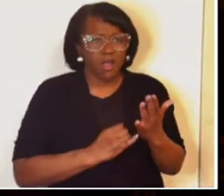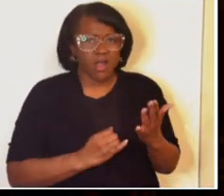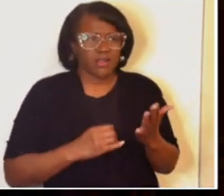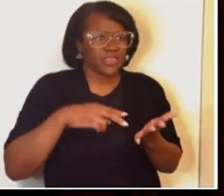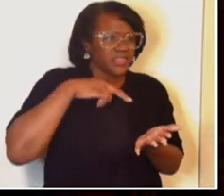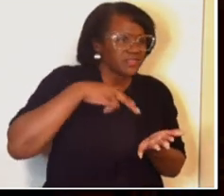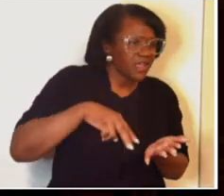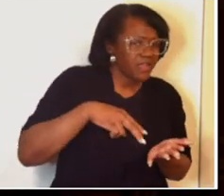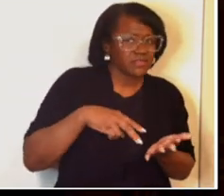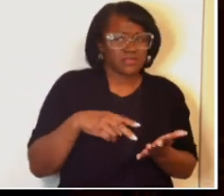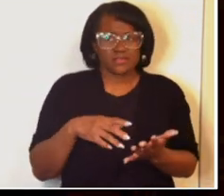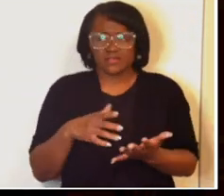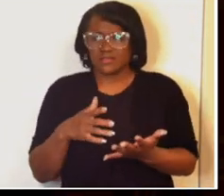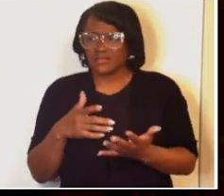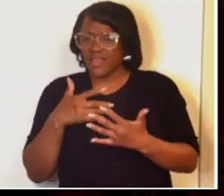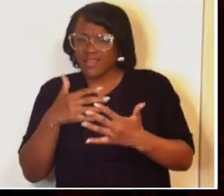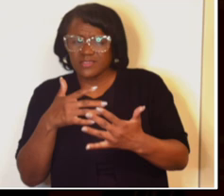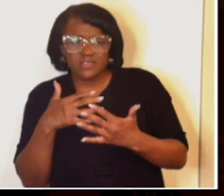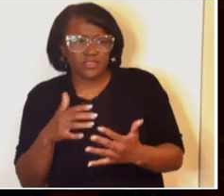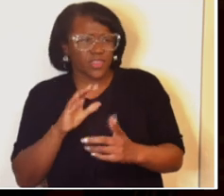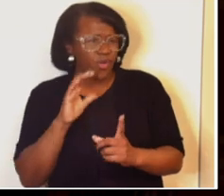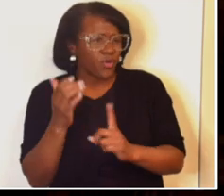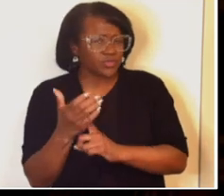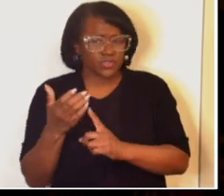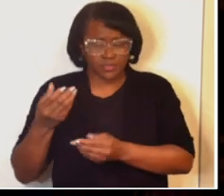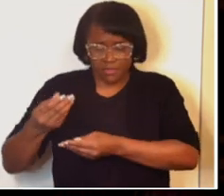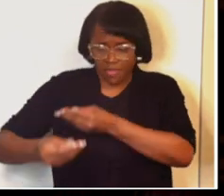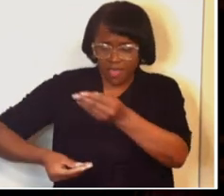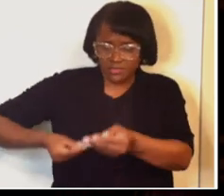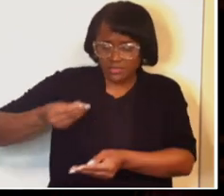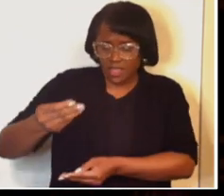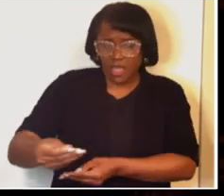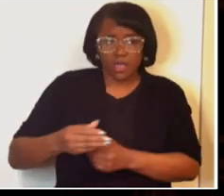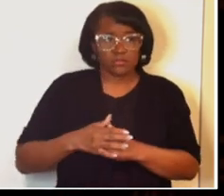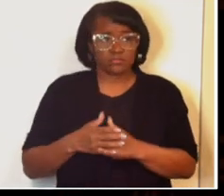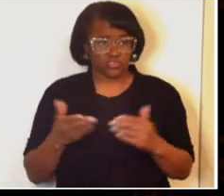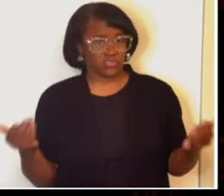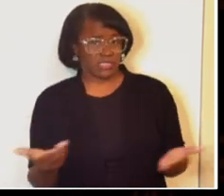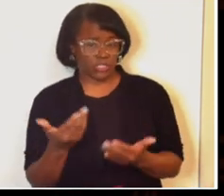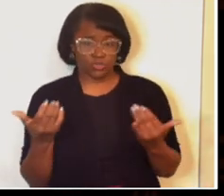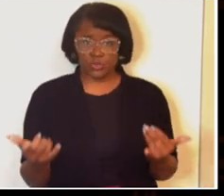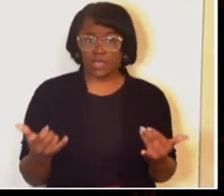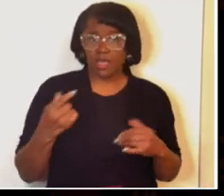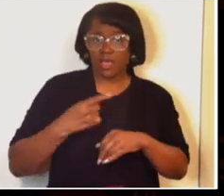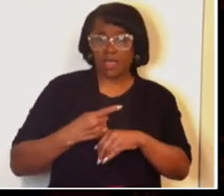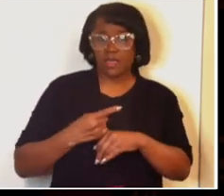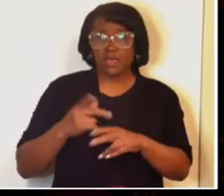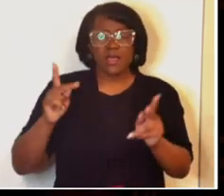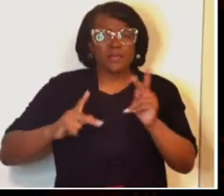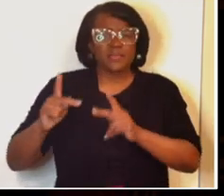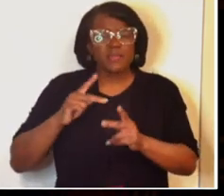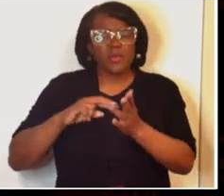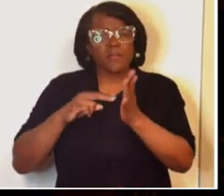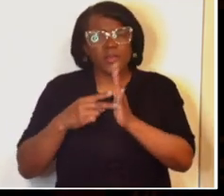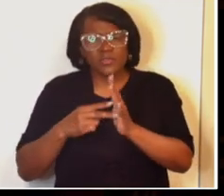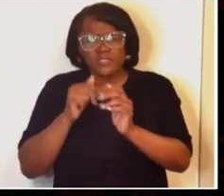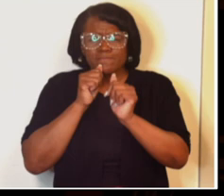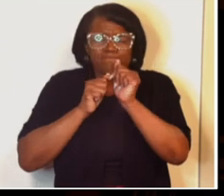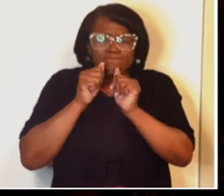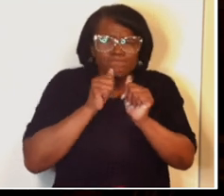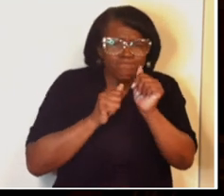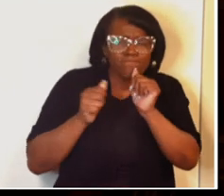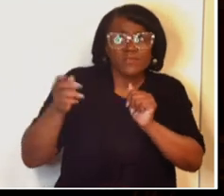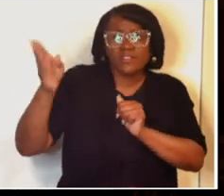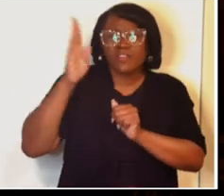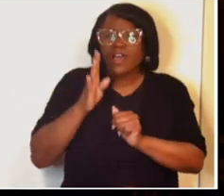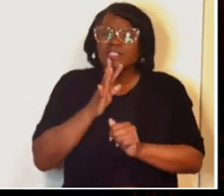the culture, she's been passed down. She's here today. A people purpose through perseverance, God speaks through you. You